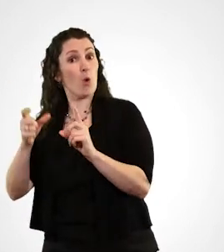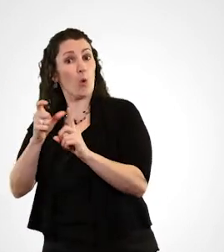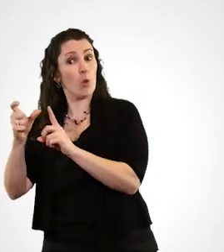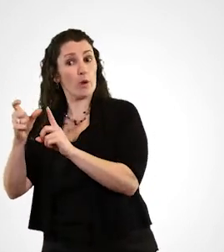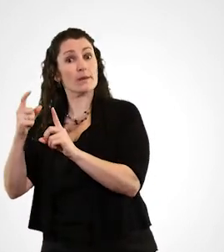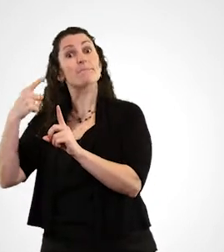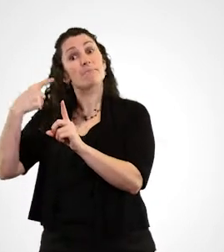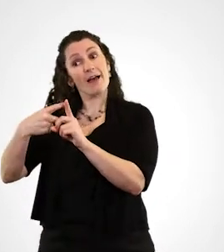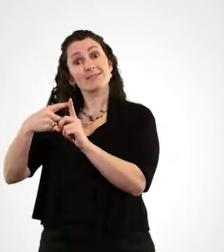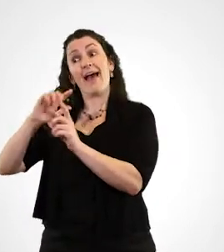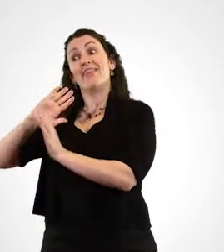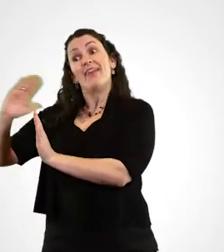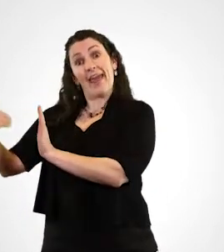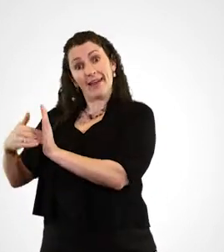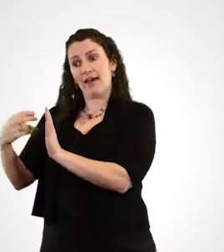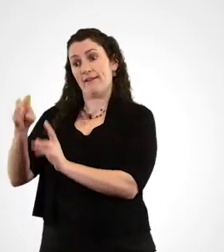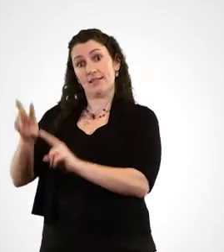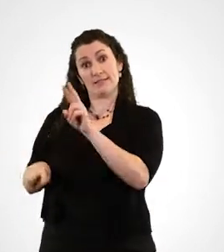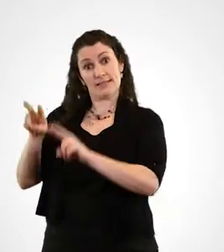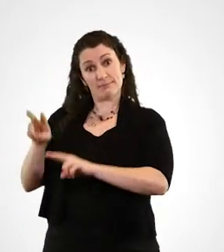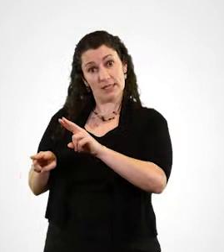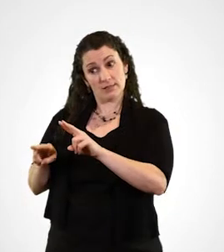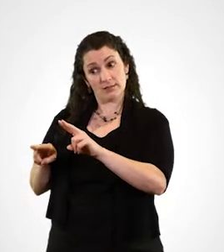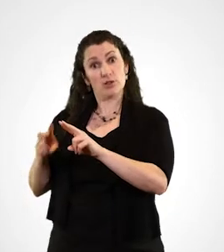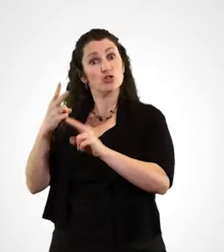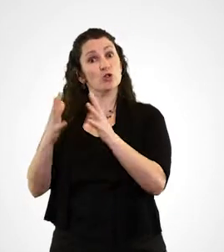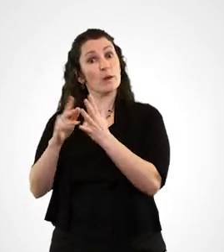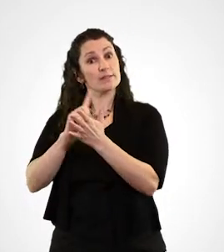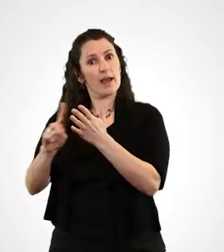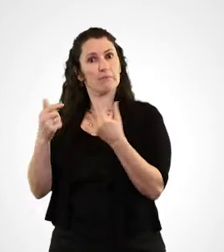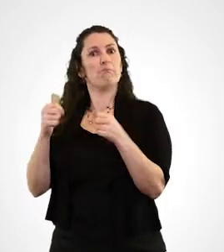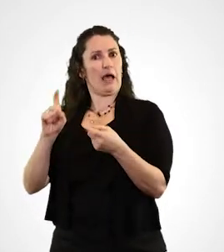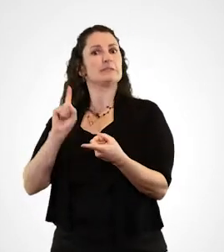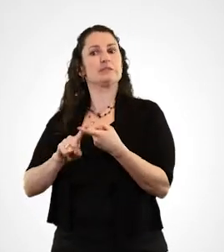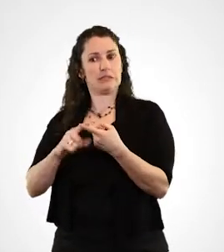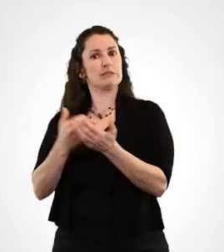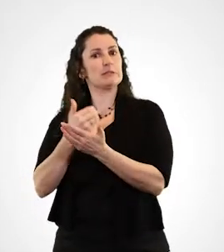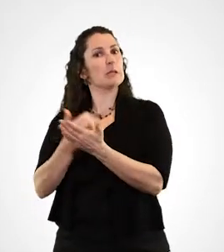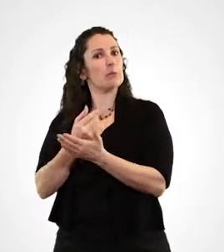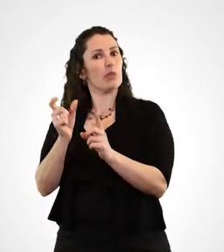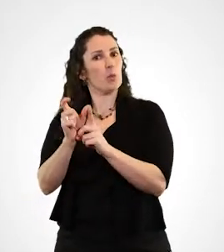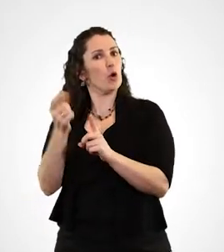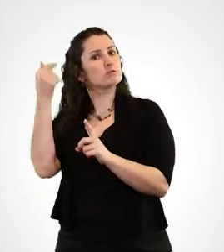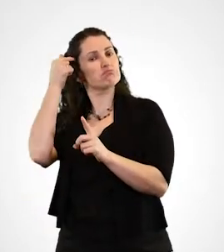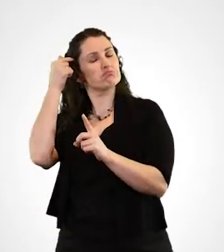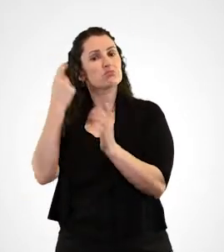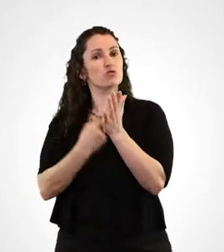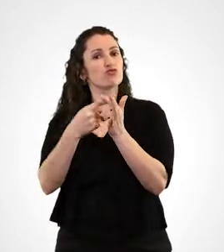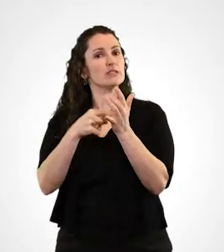able to maintain the words that they have learned. That is, 2 weeks later, they're able to retain the